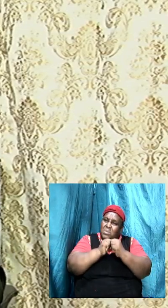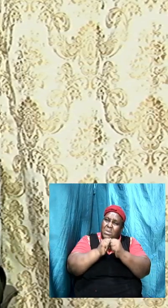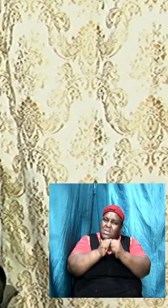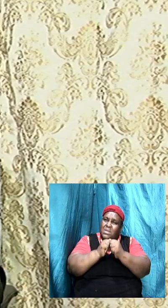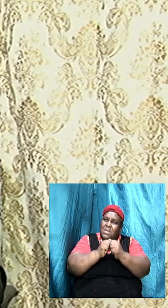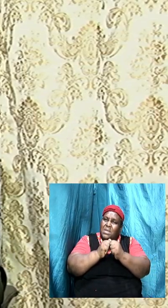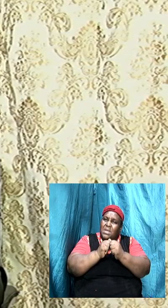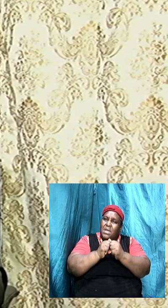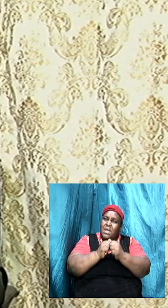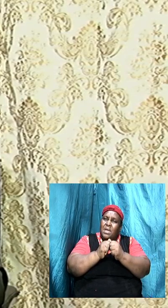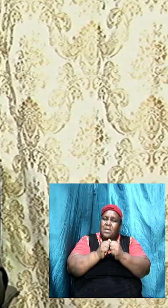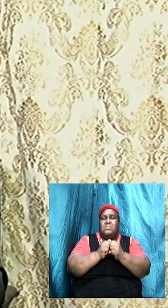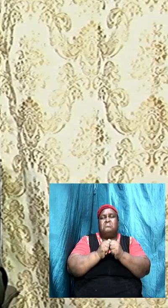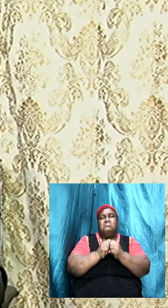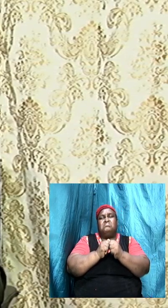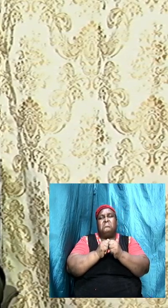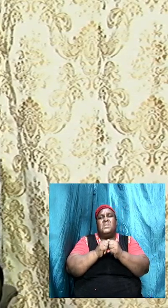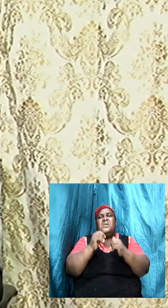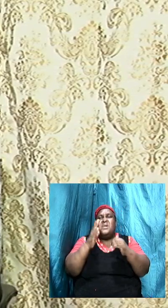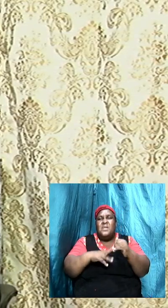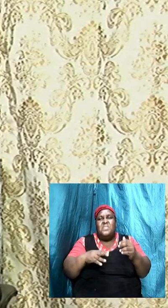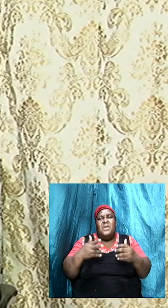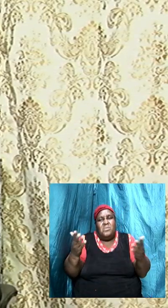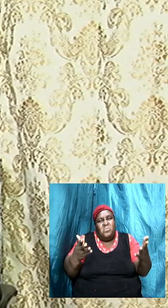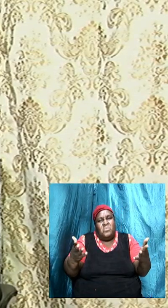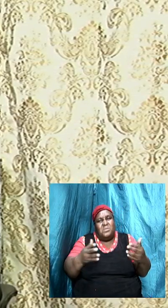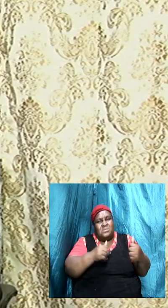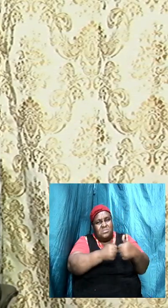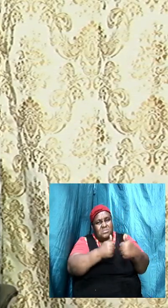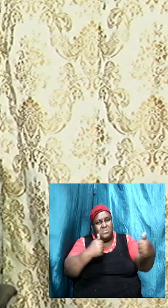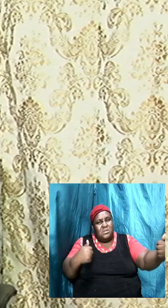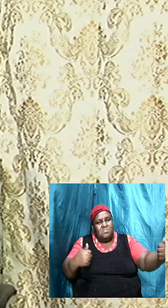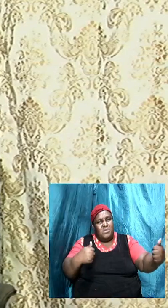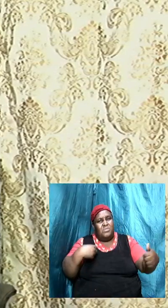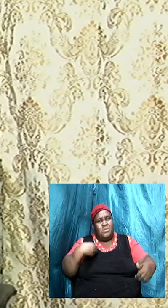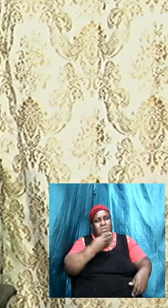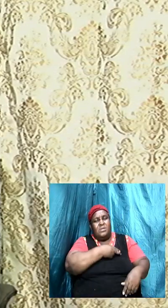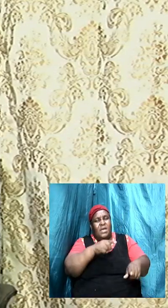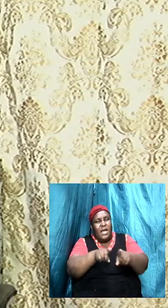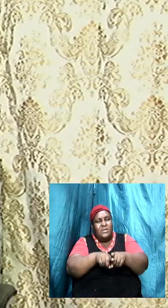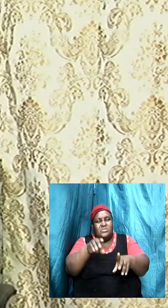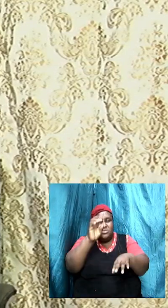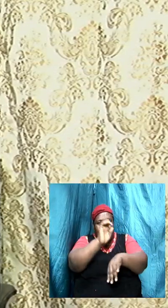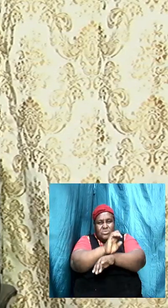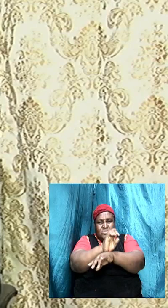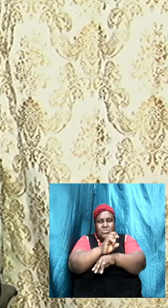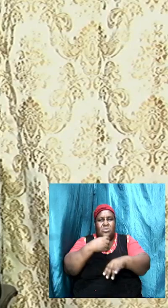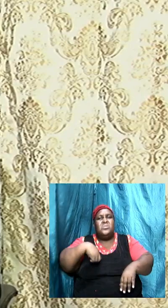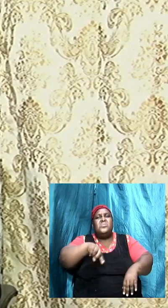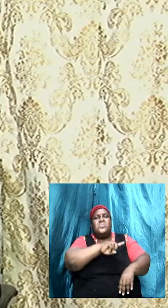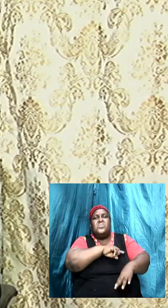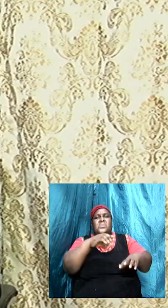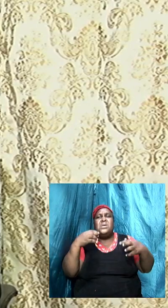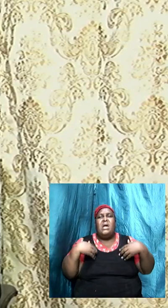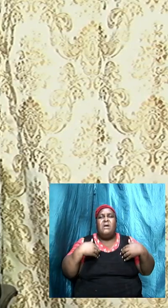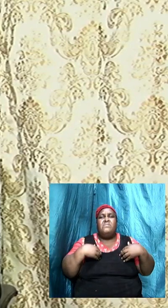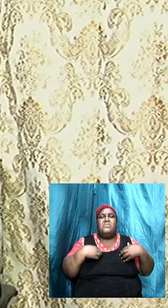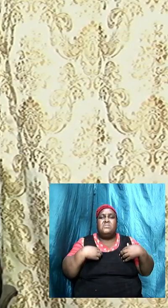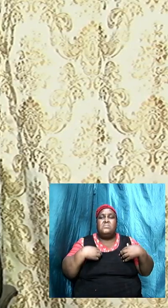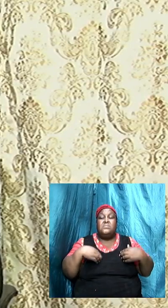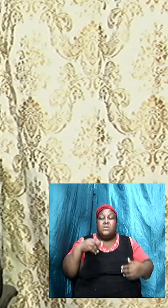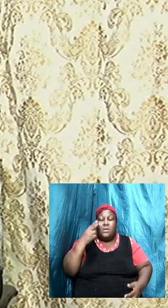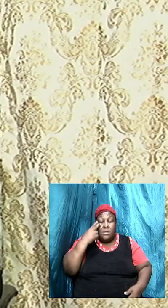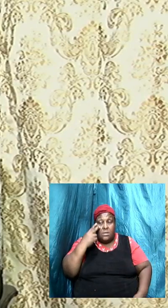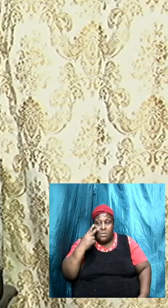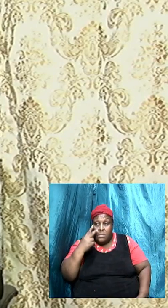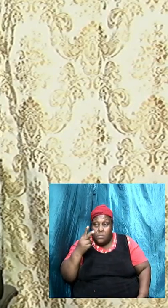and more in common than what is separating us. And as a church, we have got to be vigilant. We